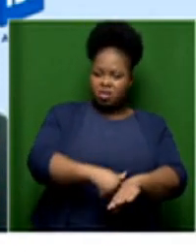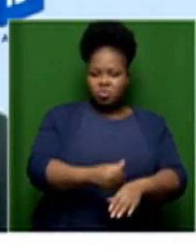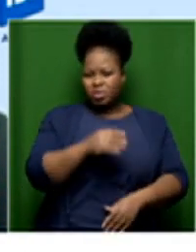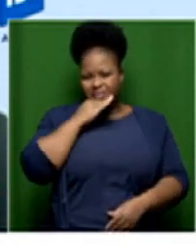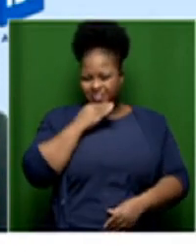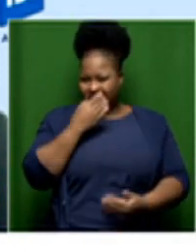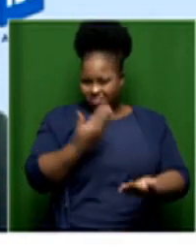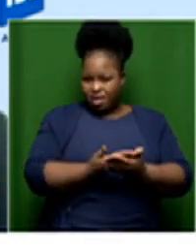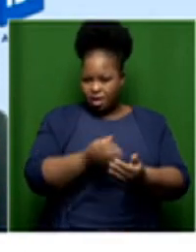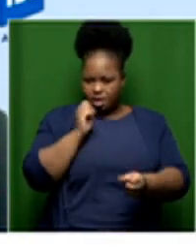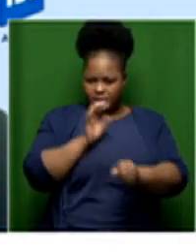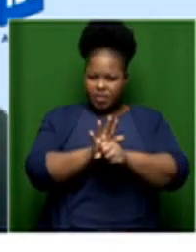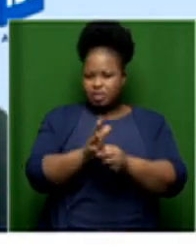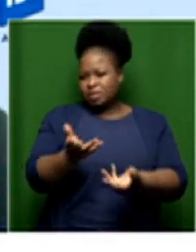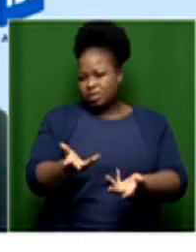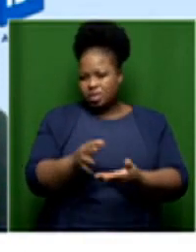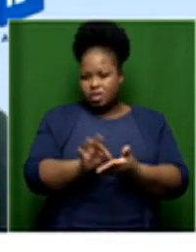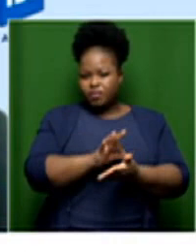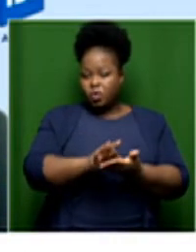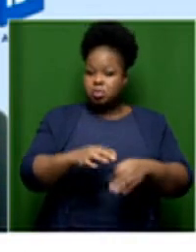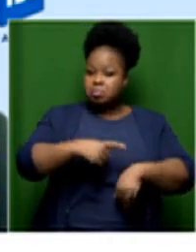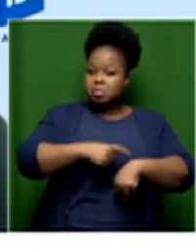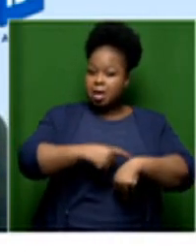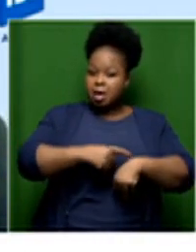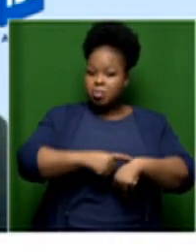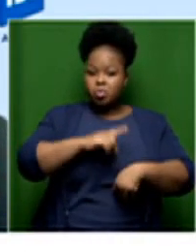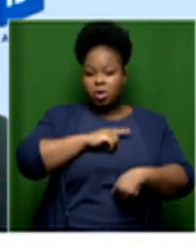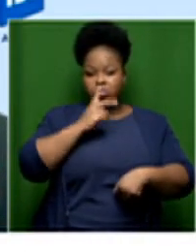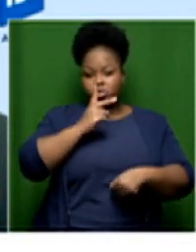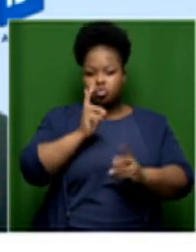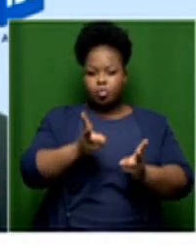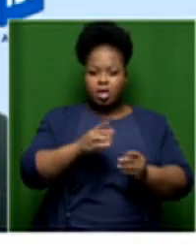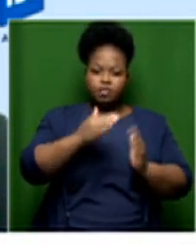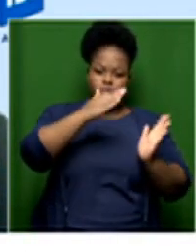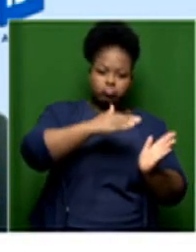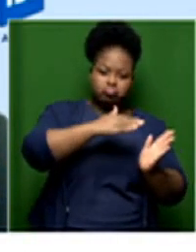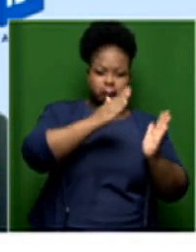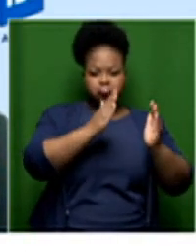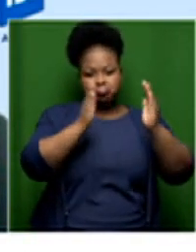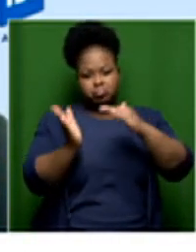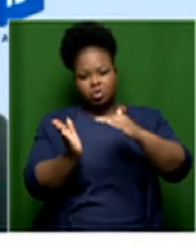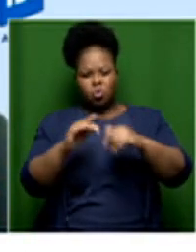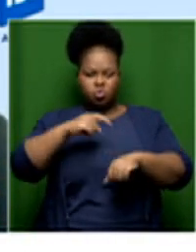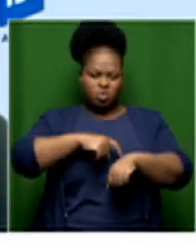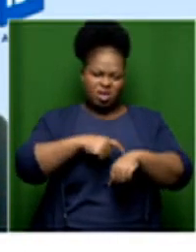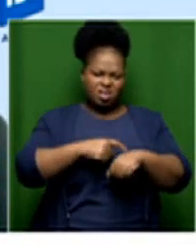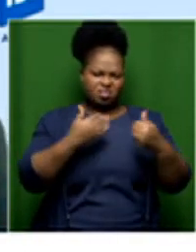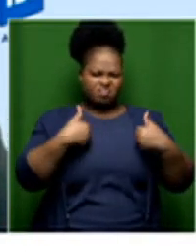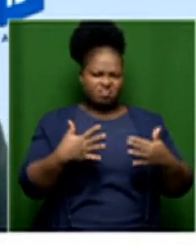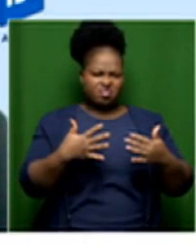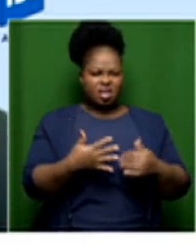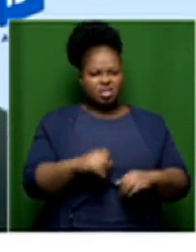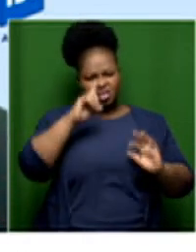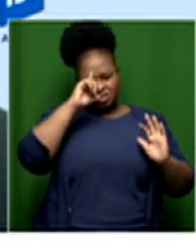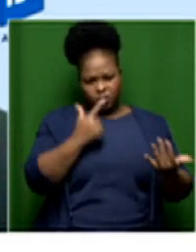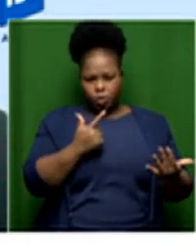to affect some of the voting times that we usually see? I think we usually open at at